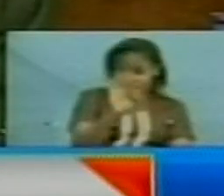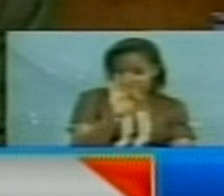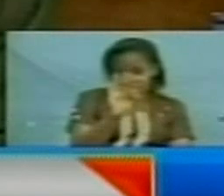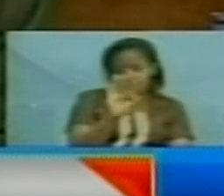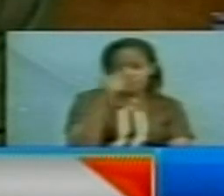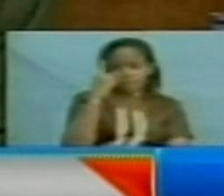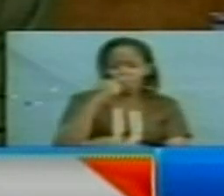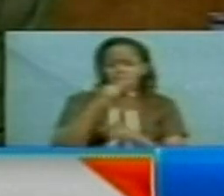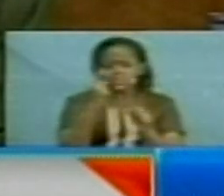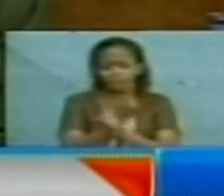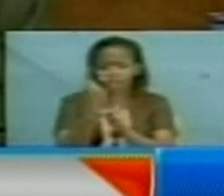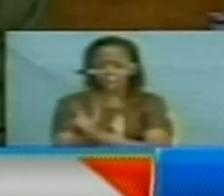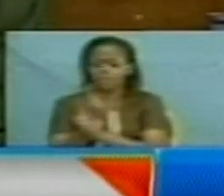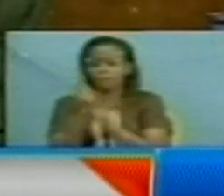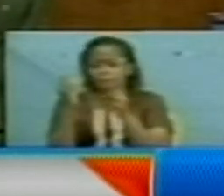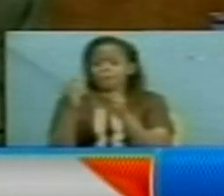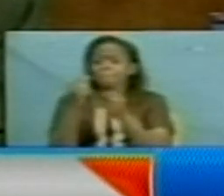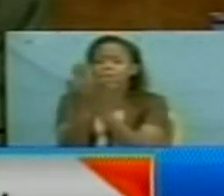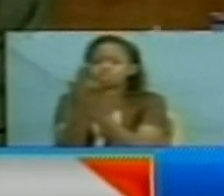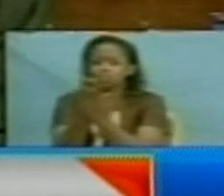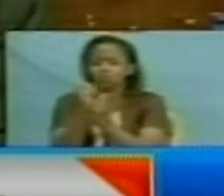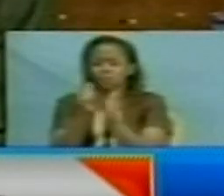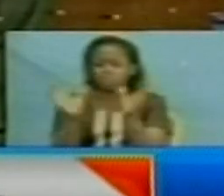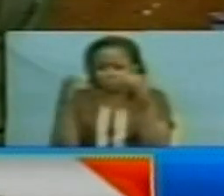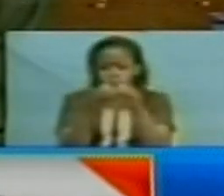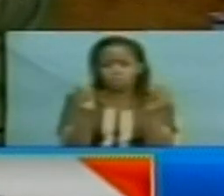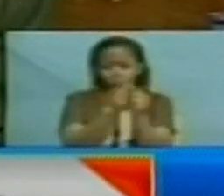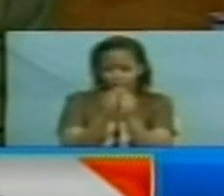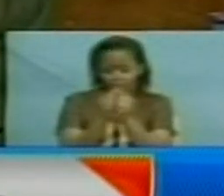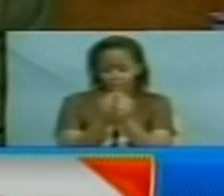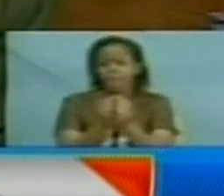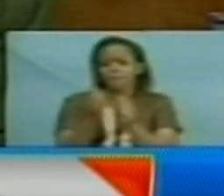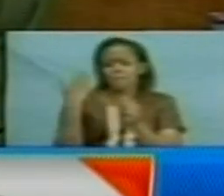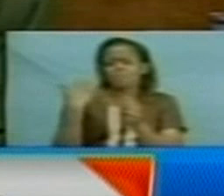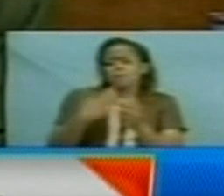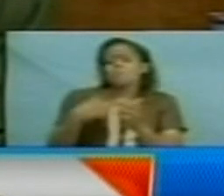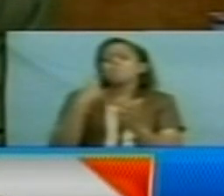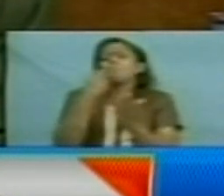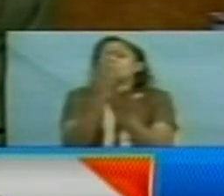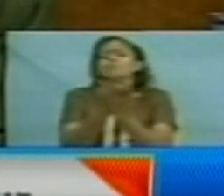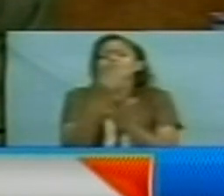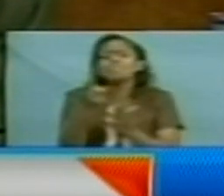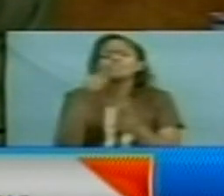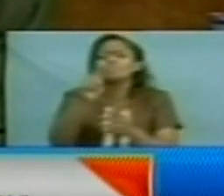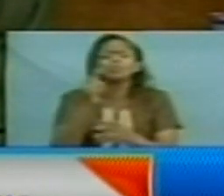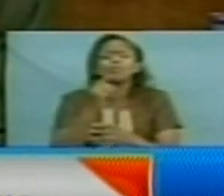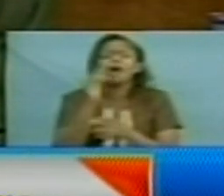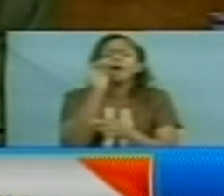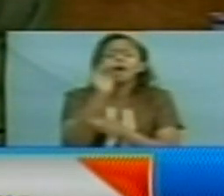the consolidated petitions, the prayer by the petitioners seeking a declaration